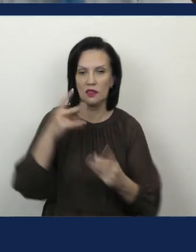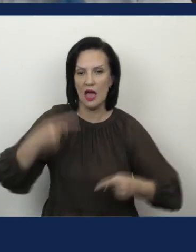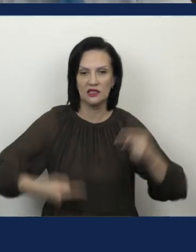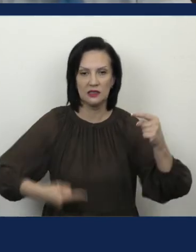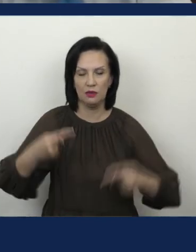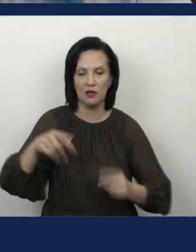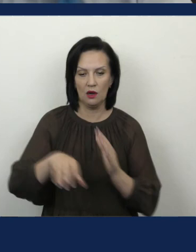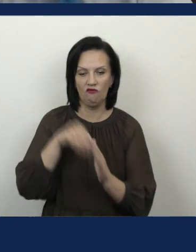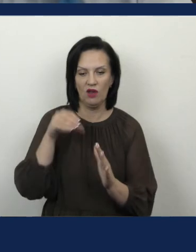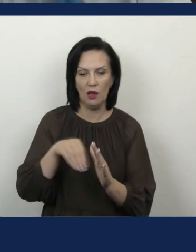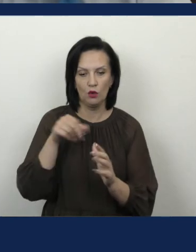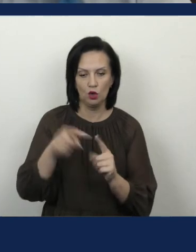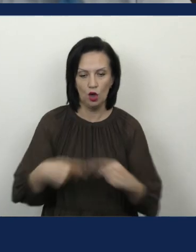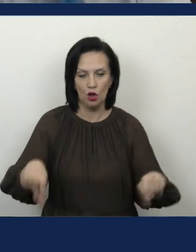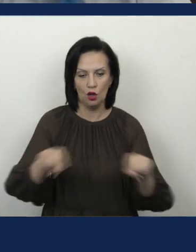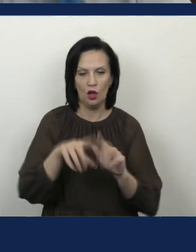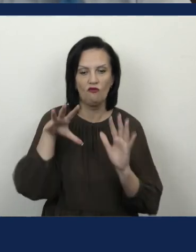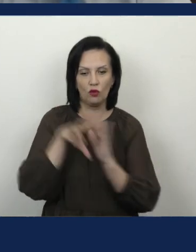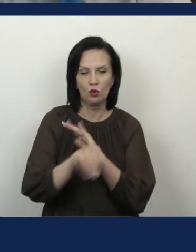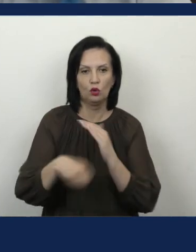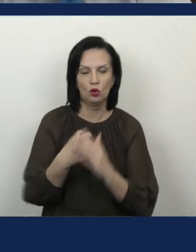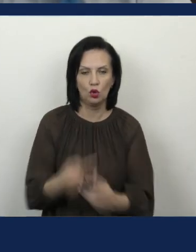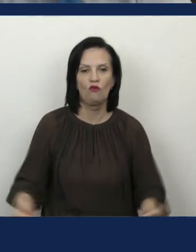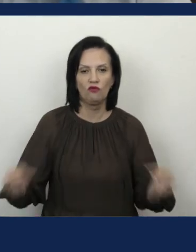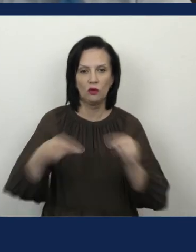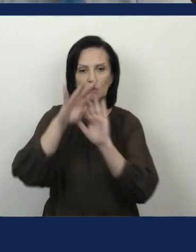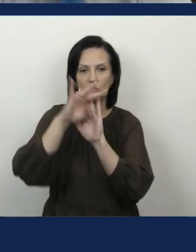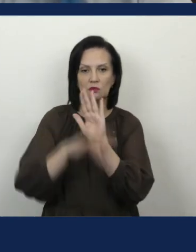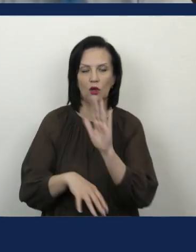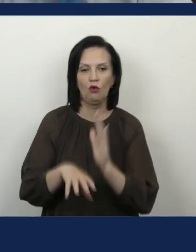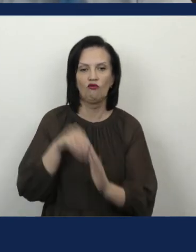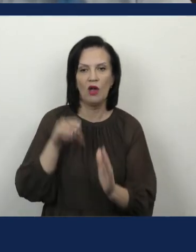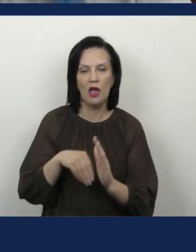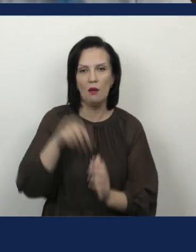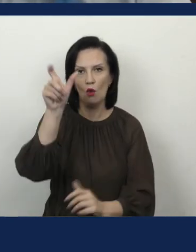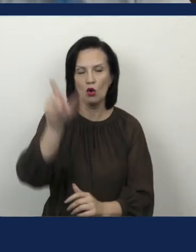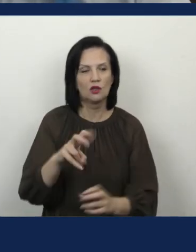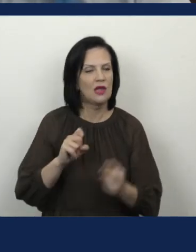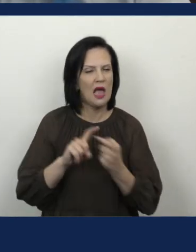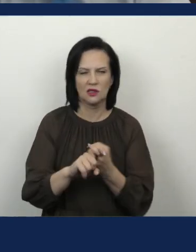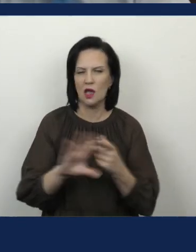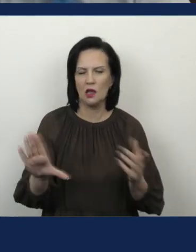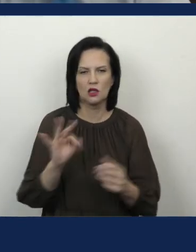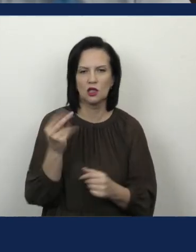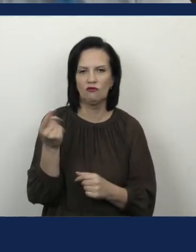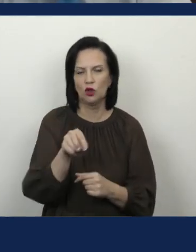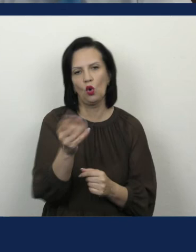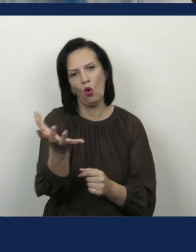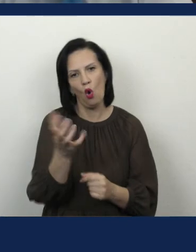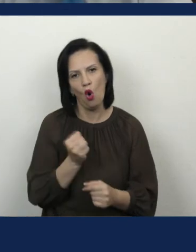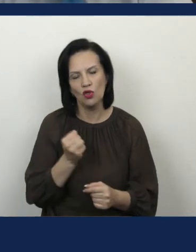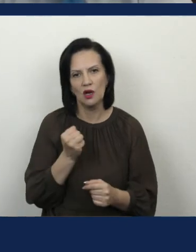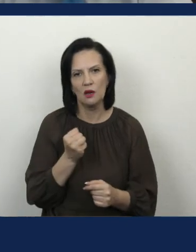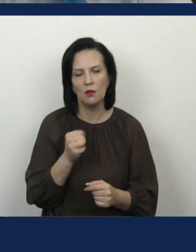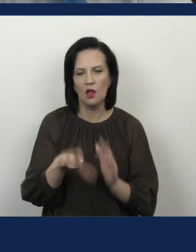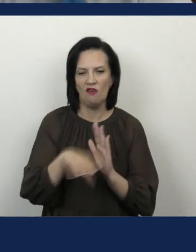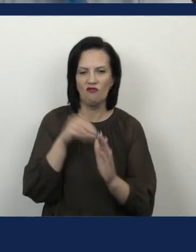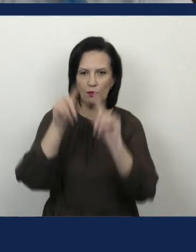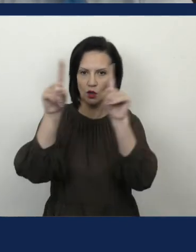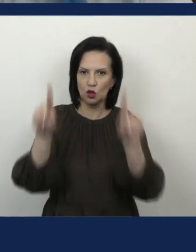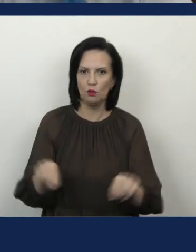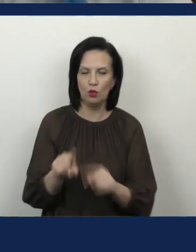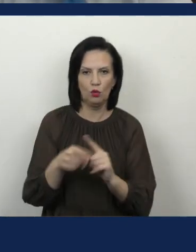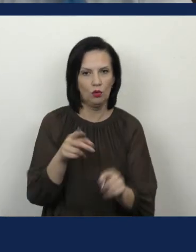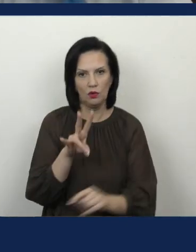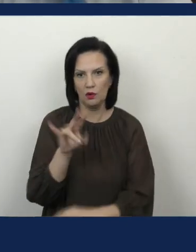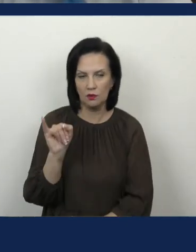own, who were registered at those disputed precincts and included into an additional voter list regardless of